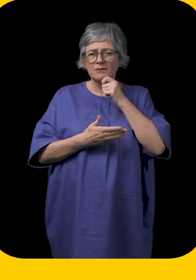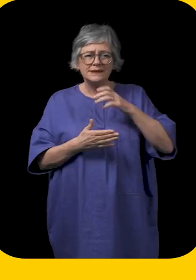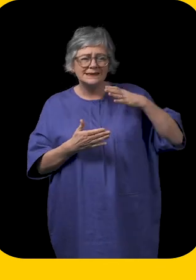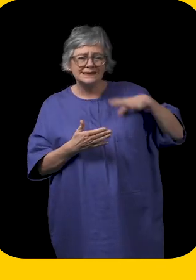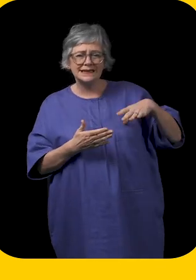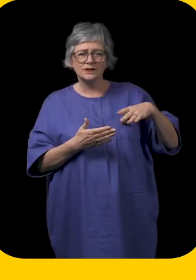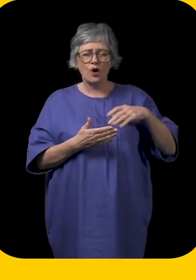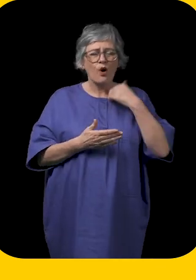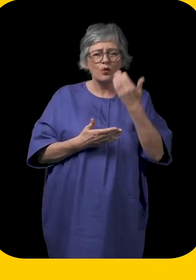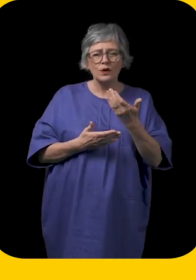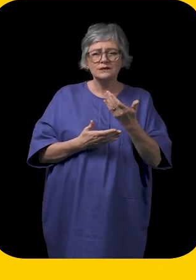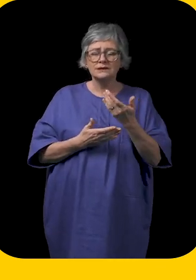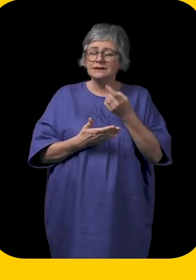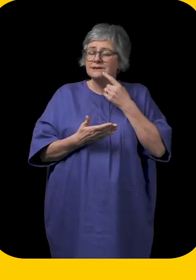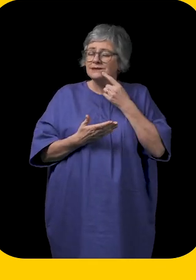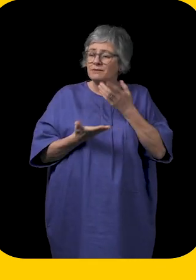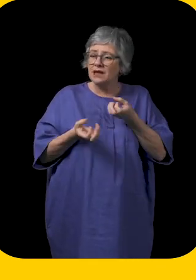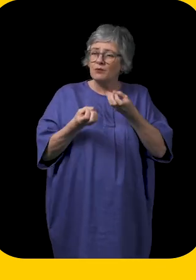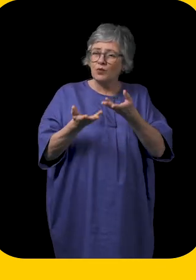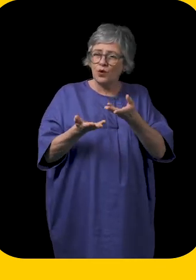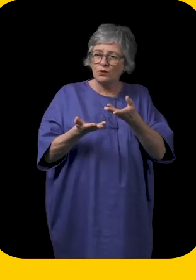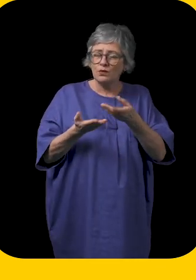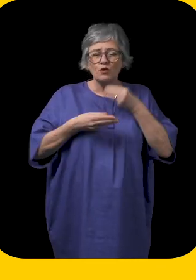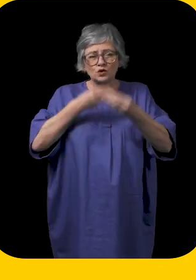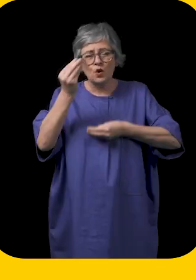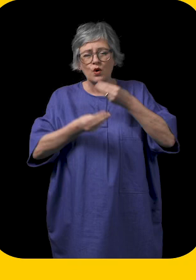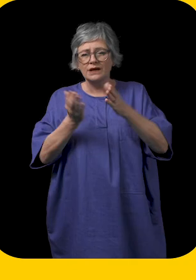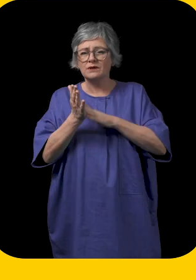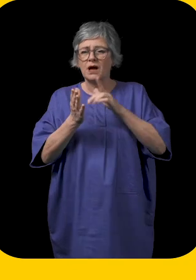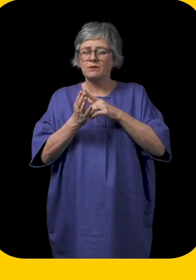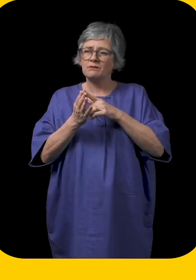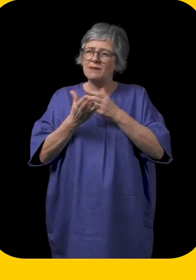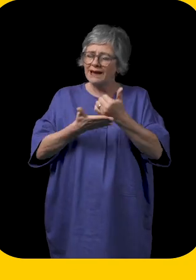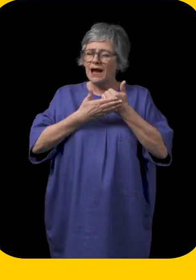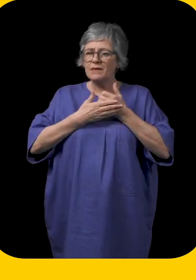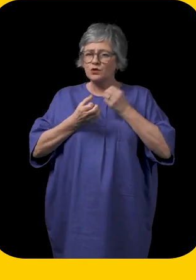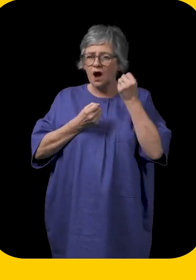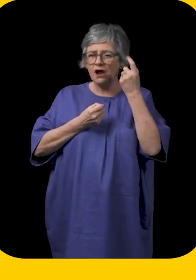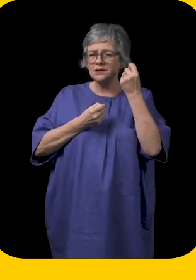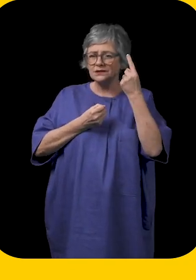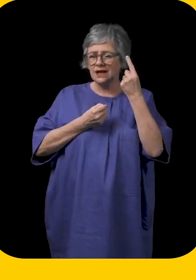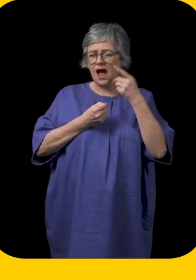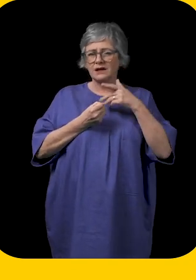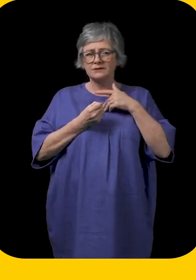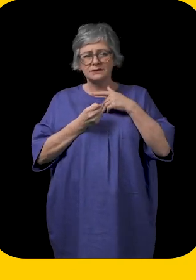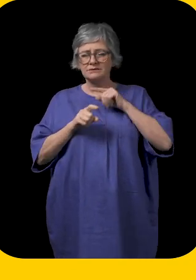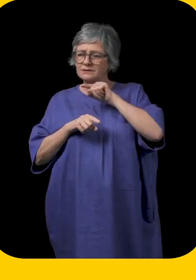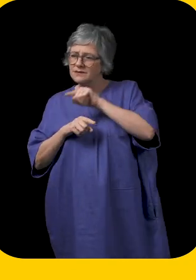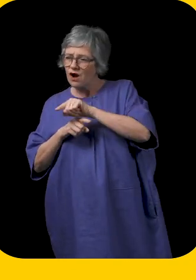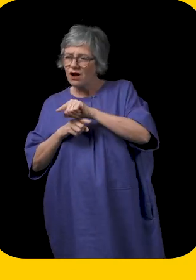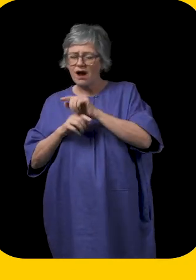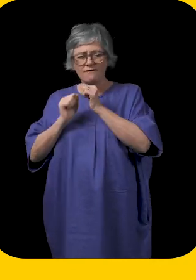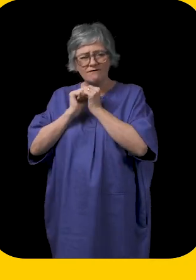always. Simply put, stories of Ma helped me to understand Islam, and Islam helped me to understand